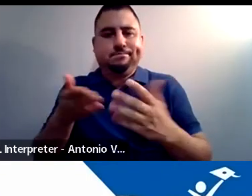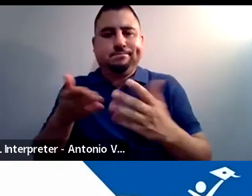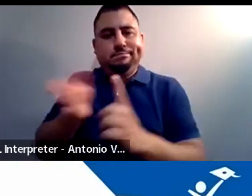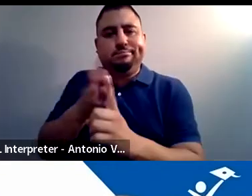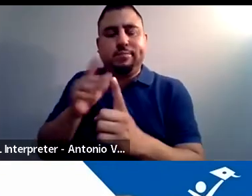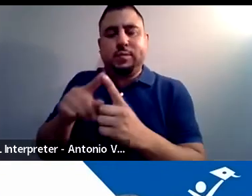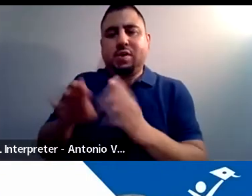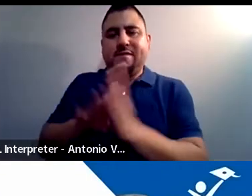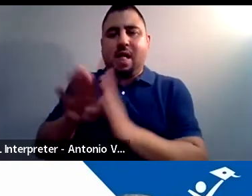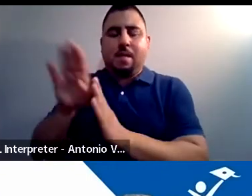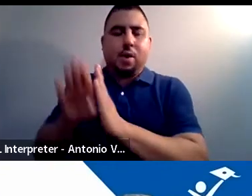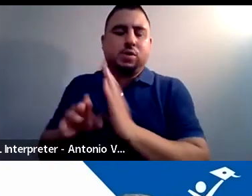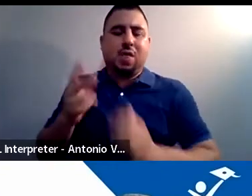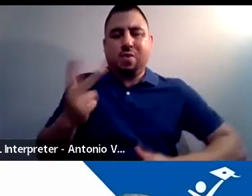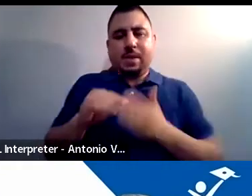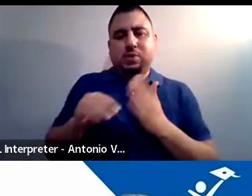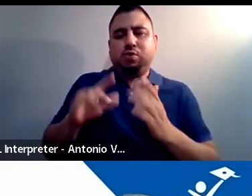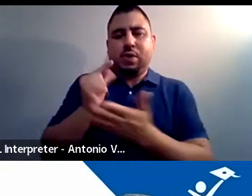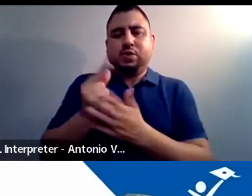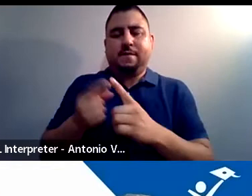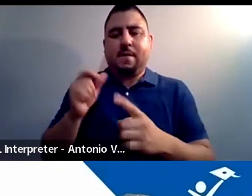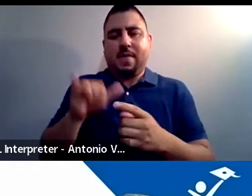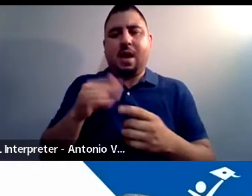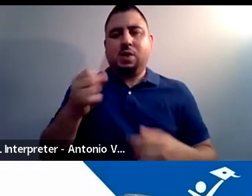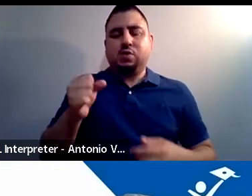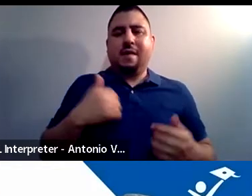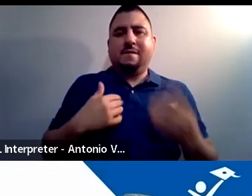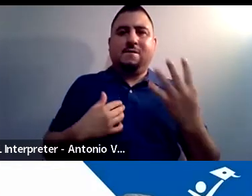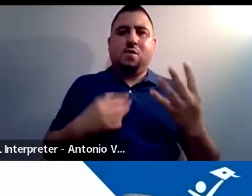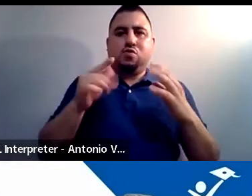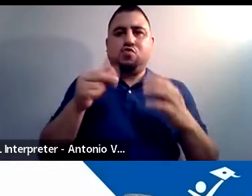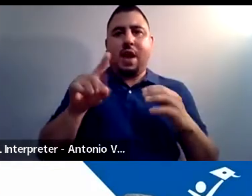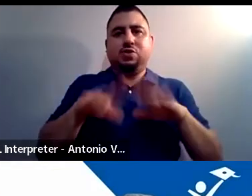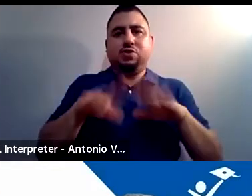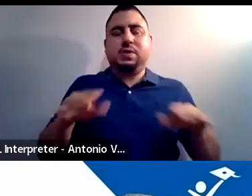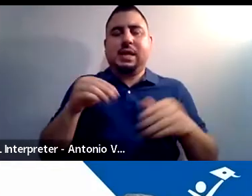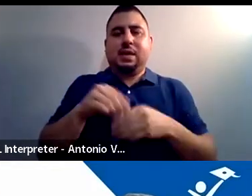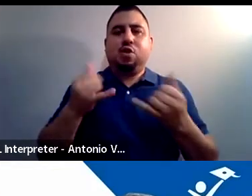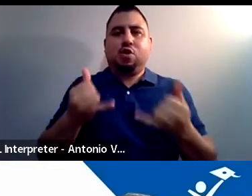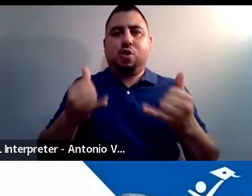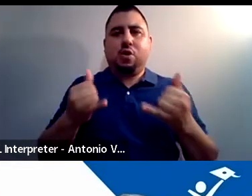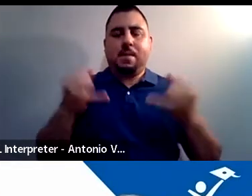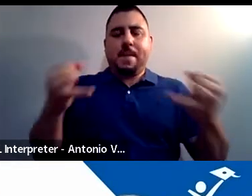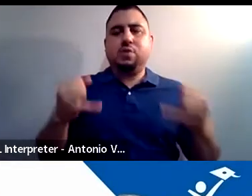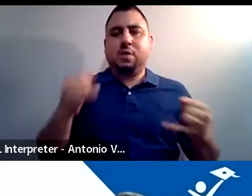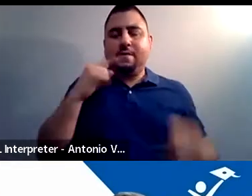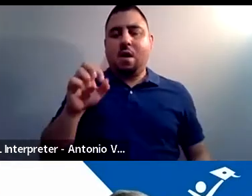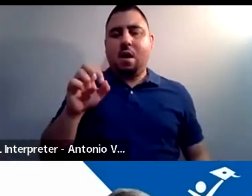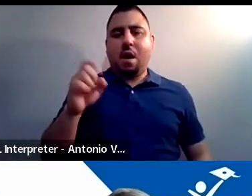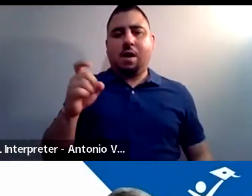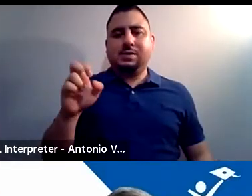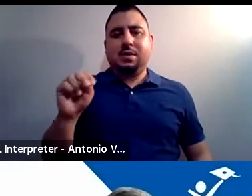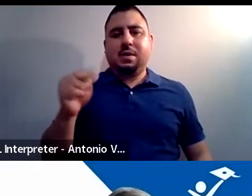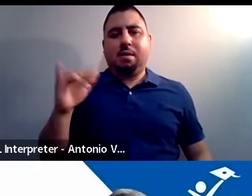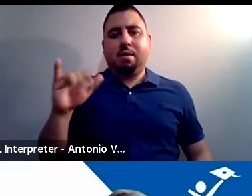children graduated from Oxon Hill High School. I now have four grandchildren residing in the current attendance boundary for Oxon Hill High,